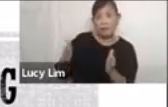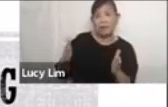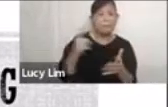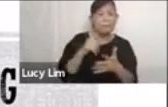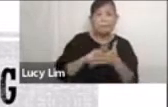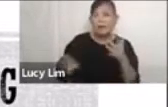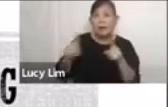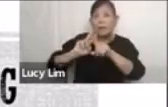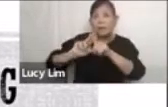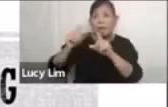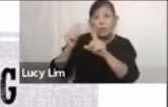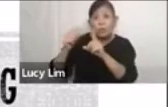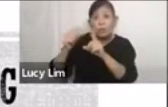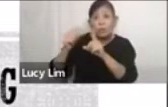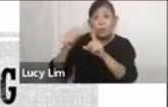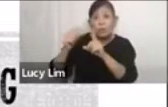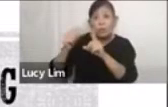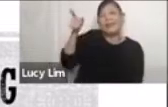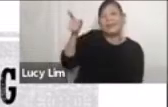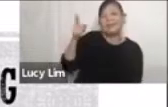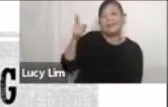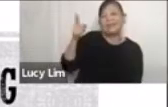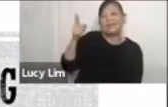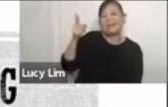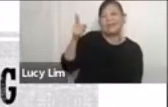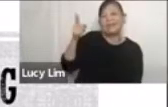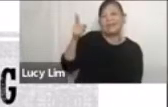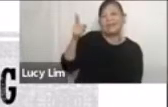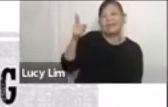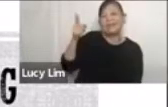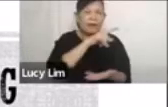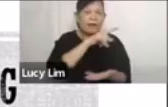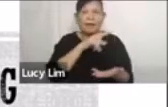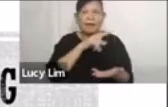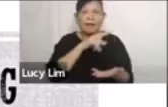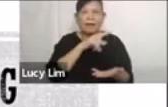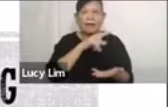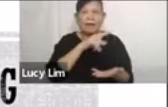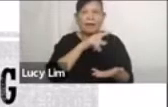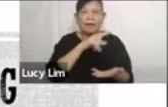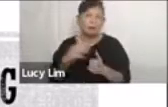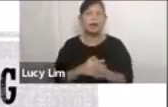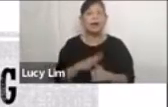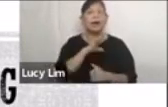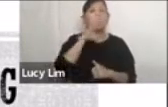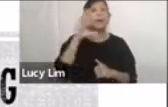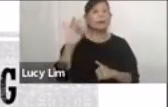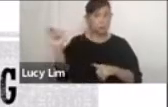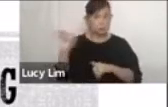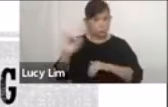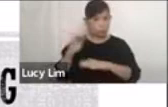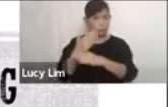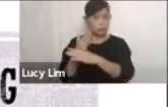that. And one of the participants also shared that when they try to